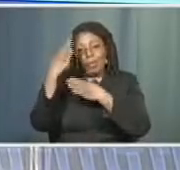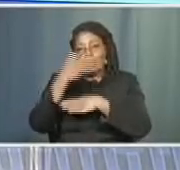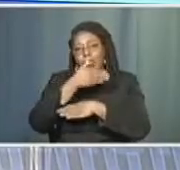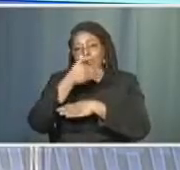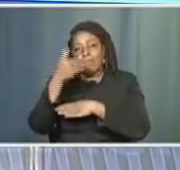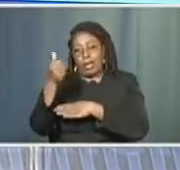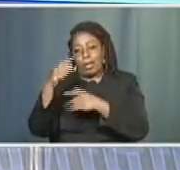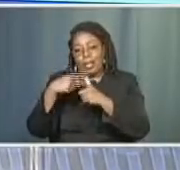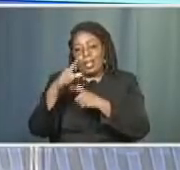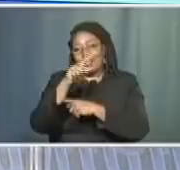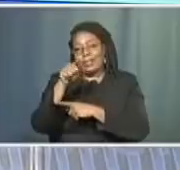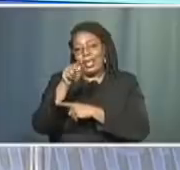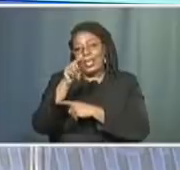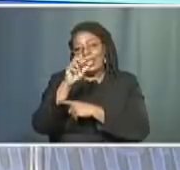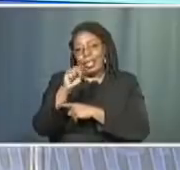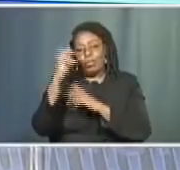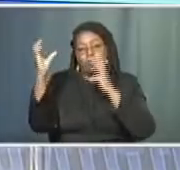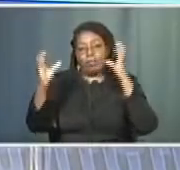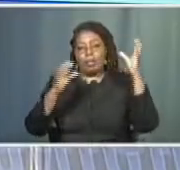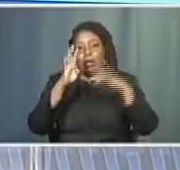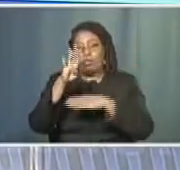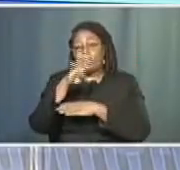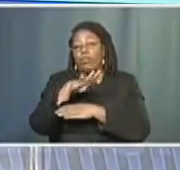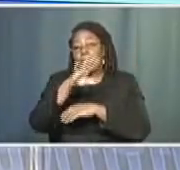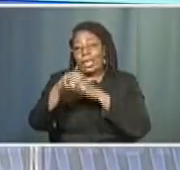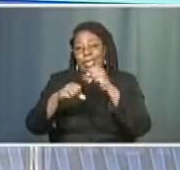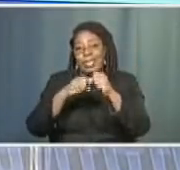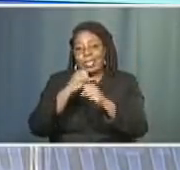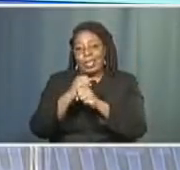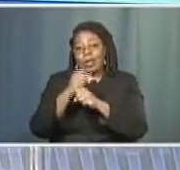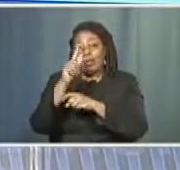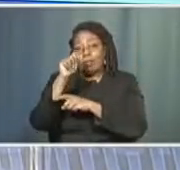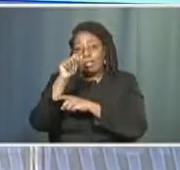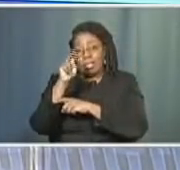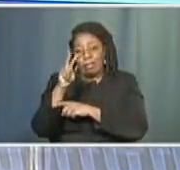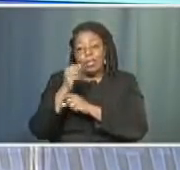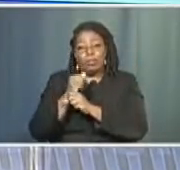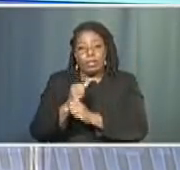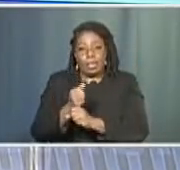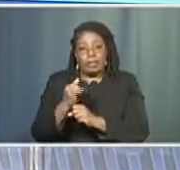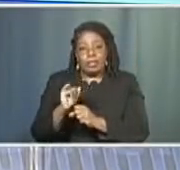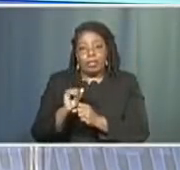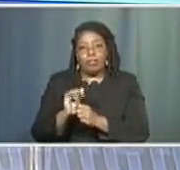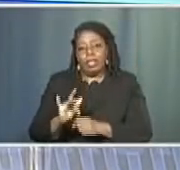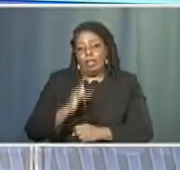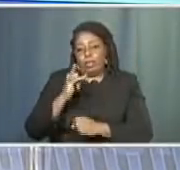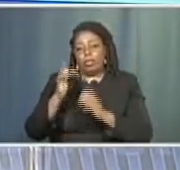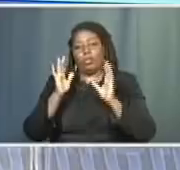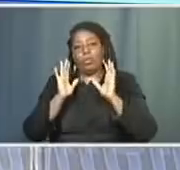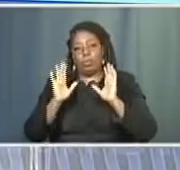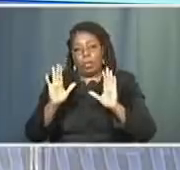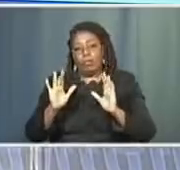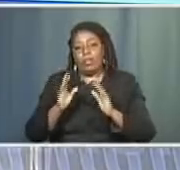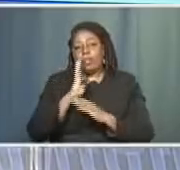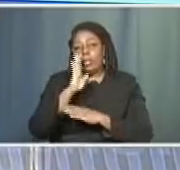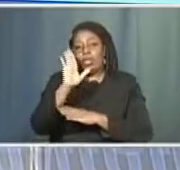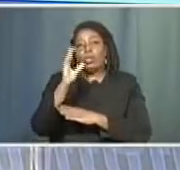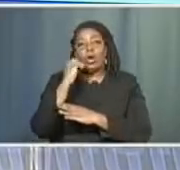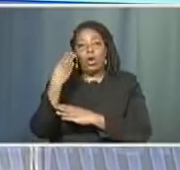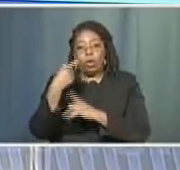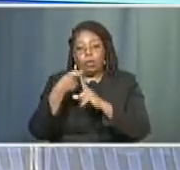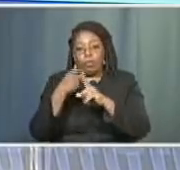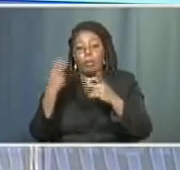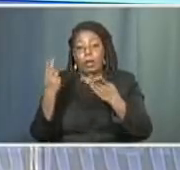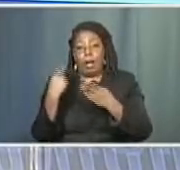better than ZNS. And as we celebrate our 44th year of television broadcasting, it feels great to be your home. From all of us here